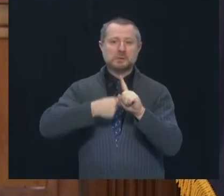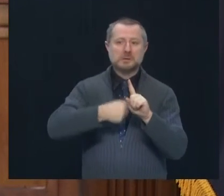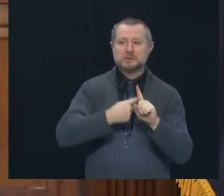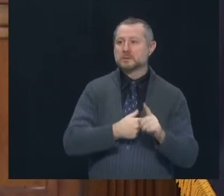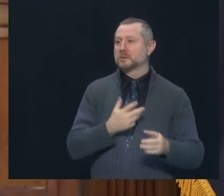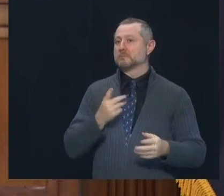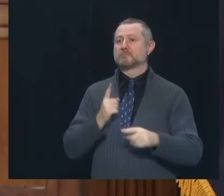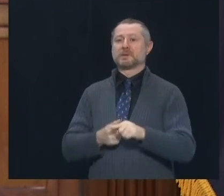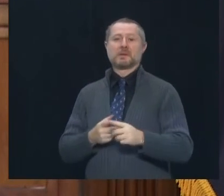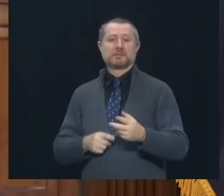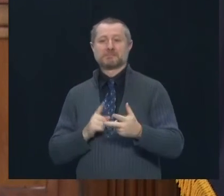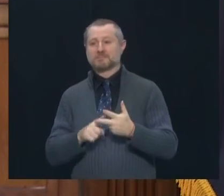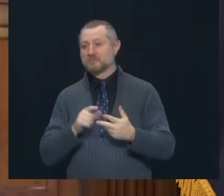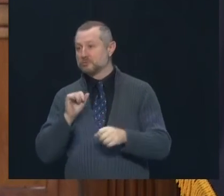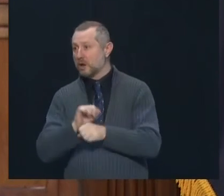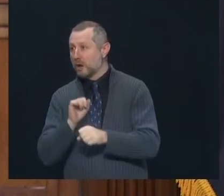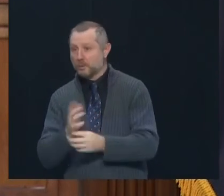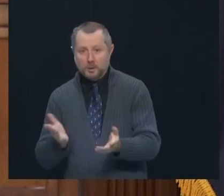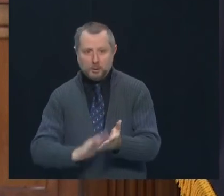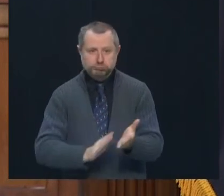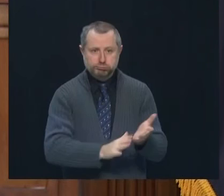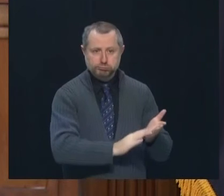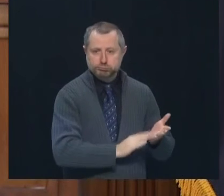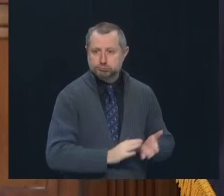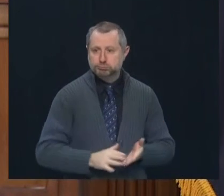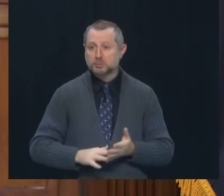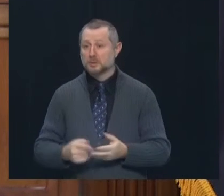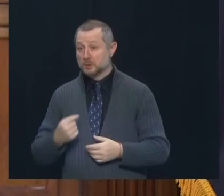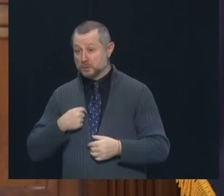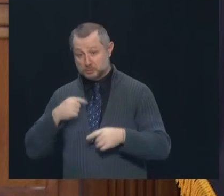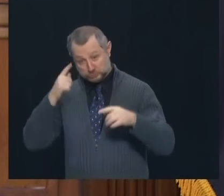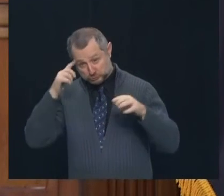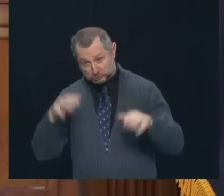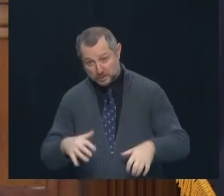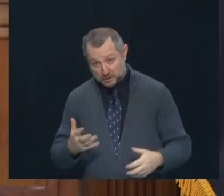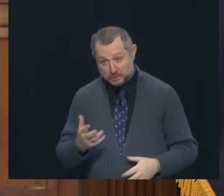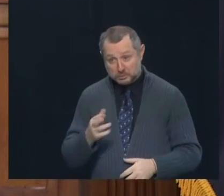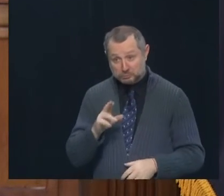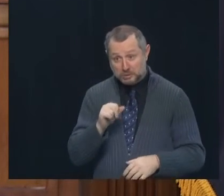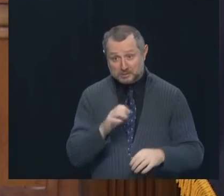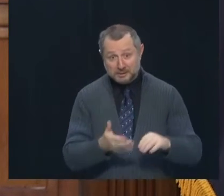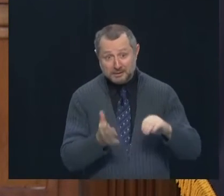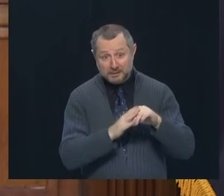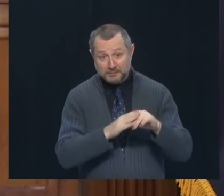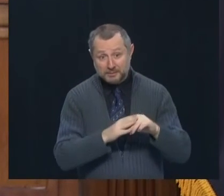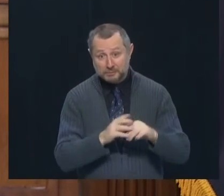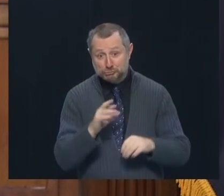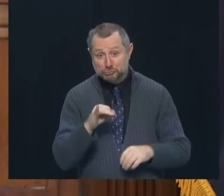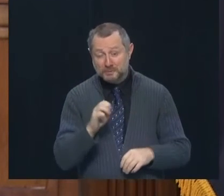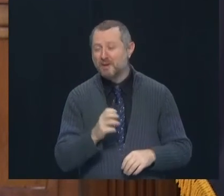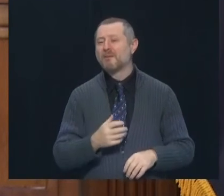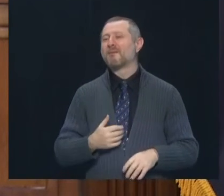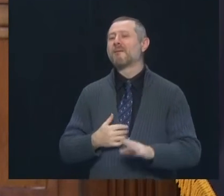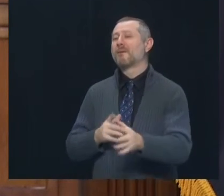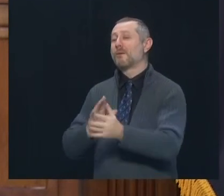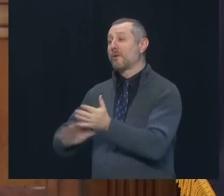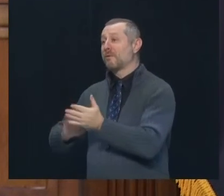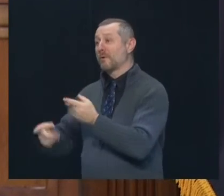And am I shocked that crime went up when unemployment went up and desperation went